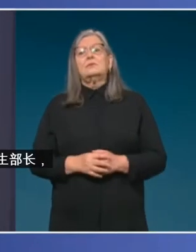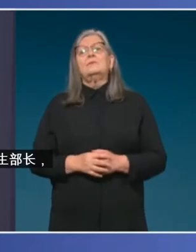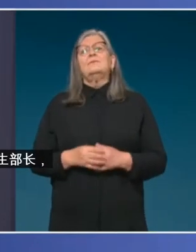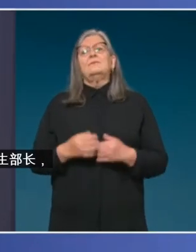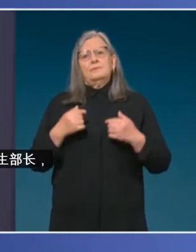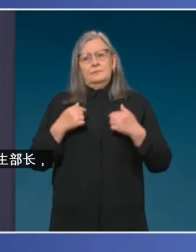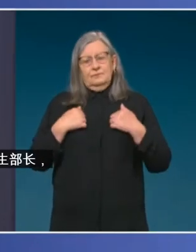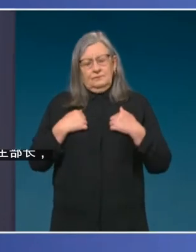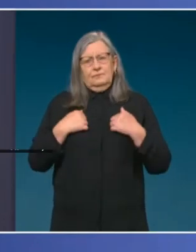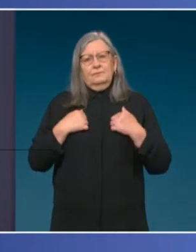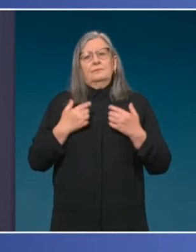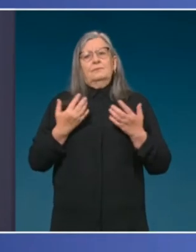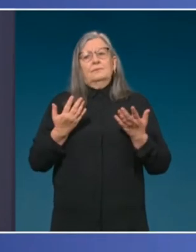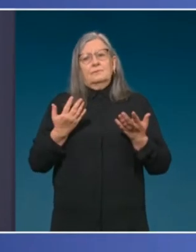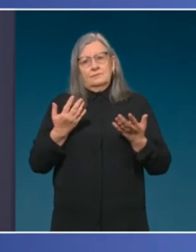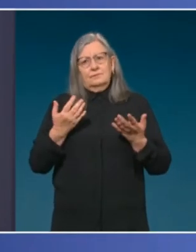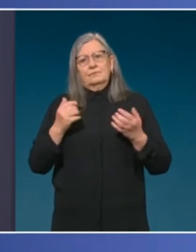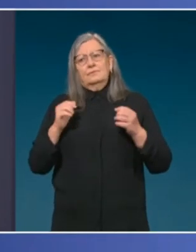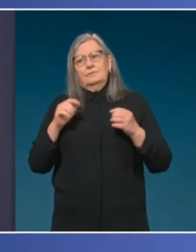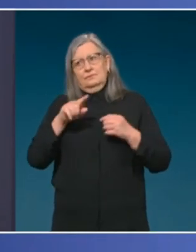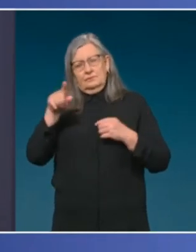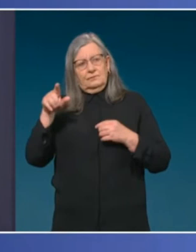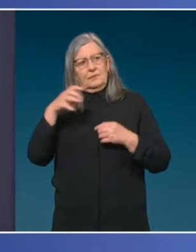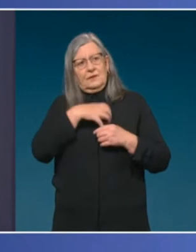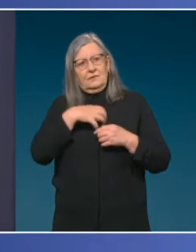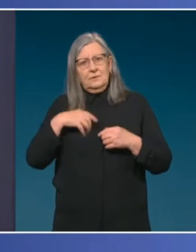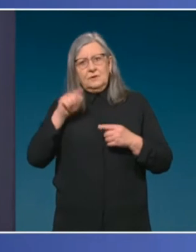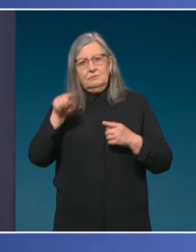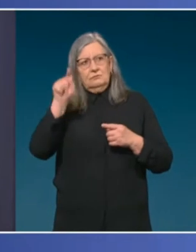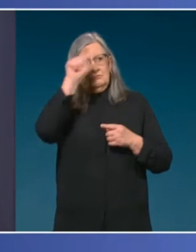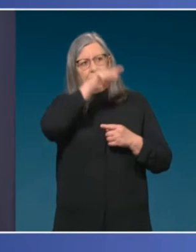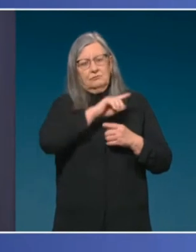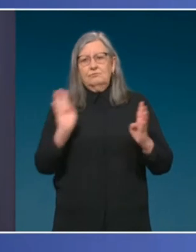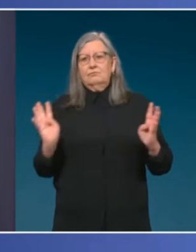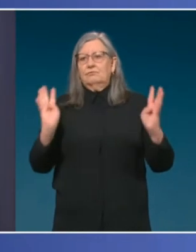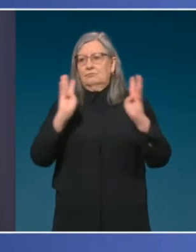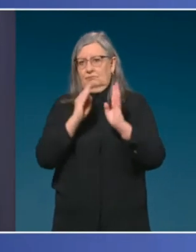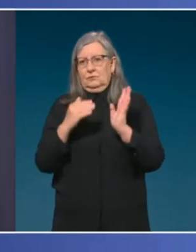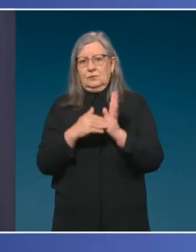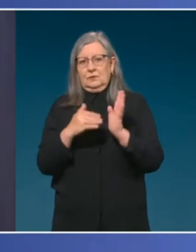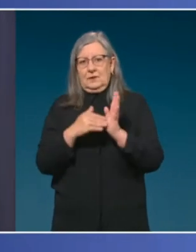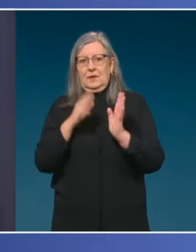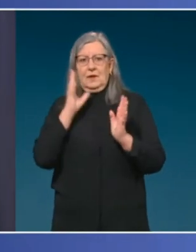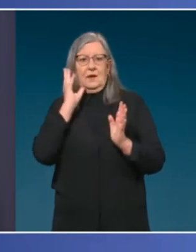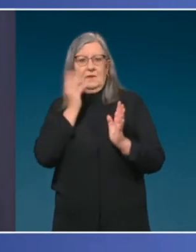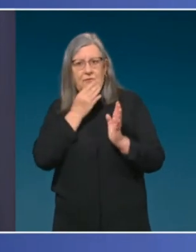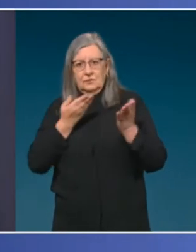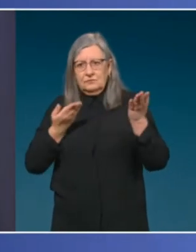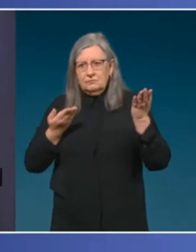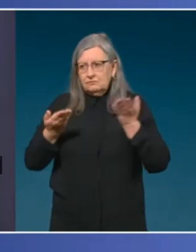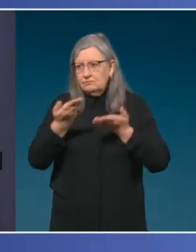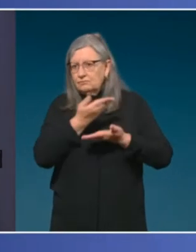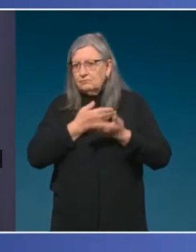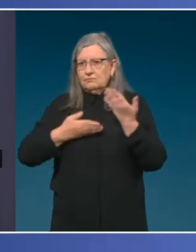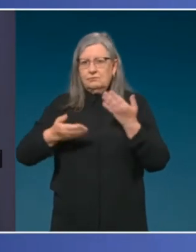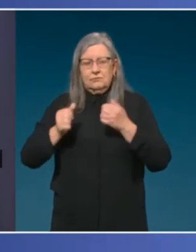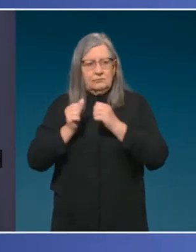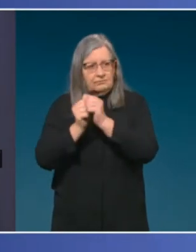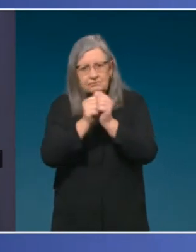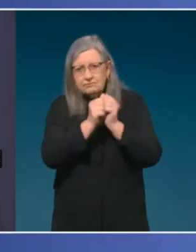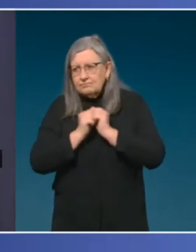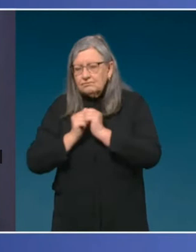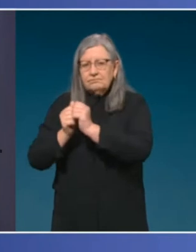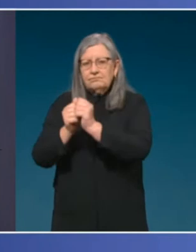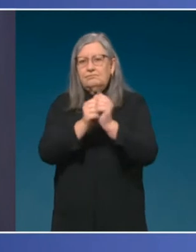and Professor Murphy will be briefing them. And so we're working very cooperatively with all of the states and territories, and I might ask Karen